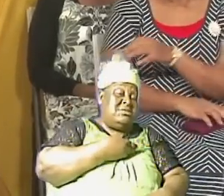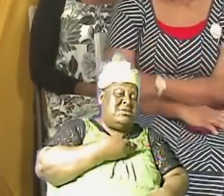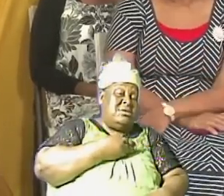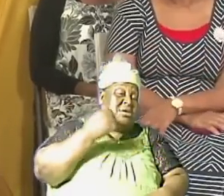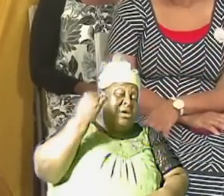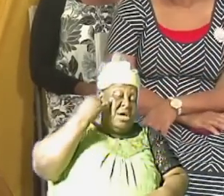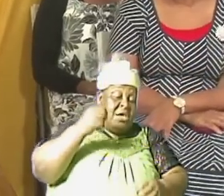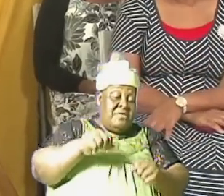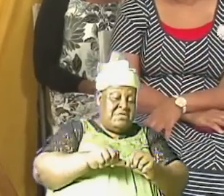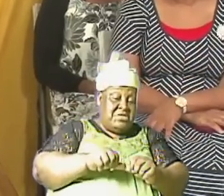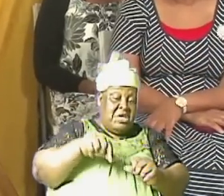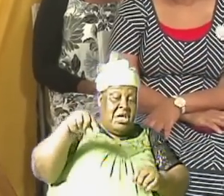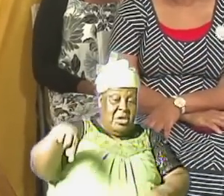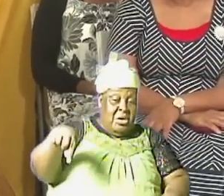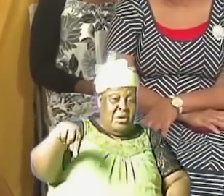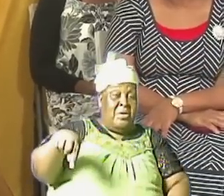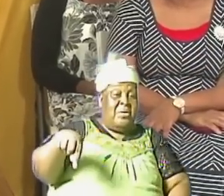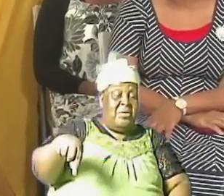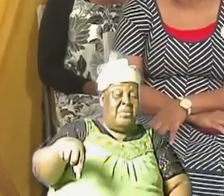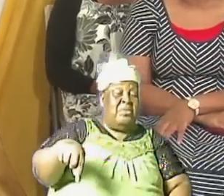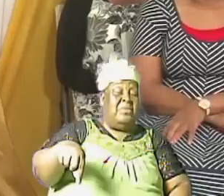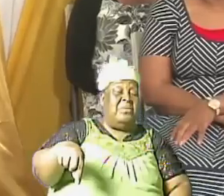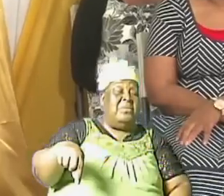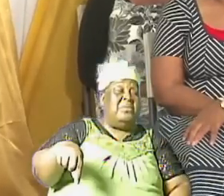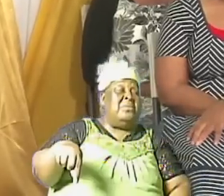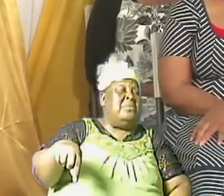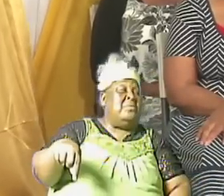if we remain here,